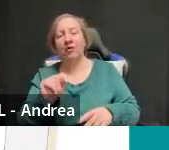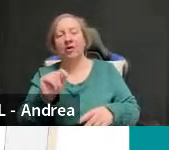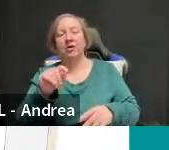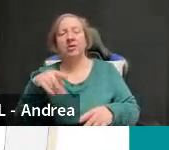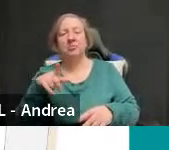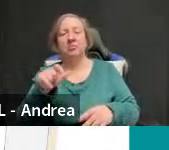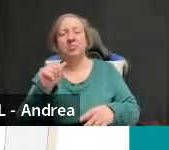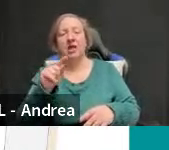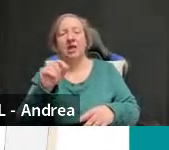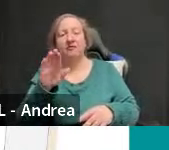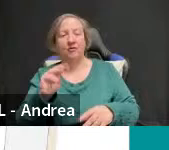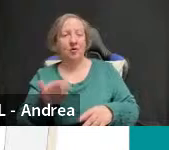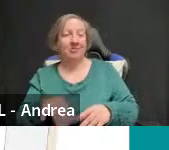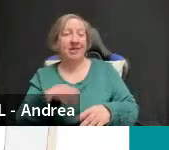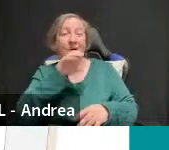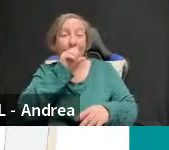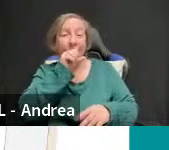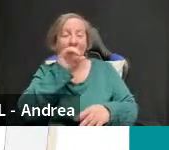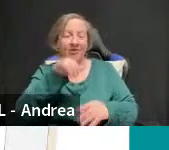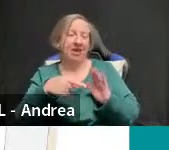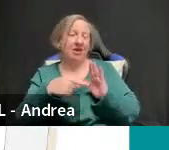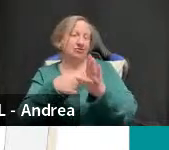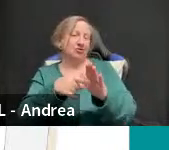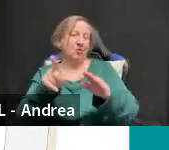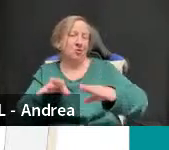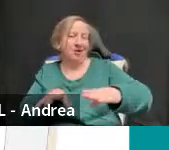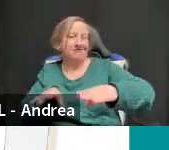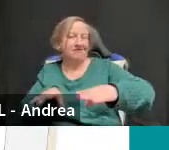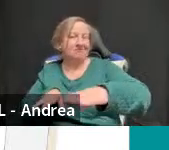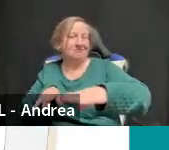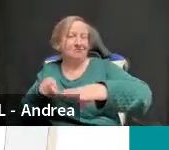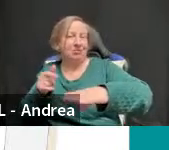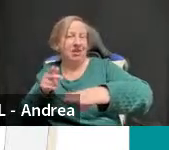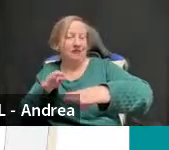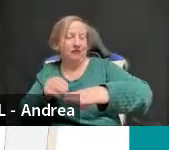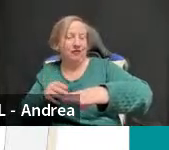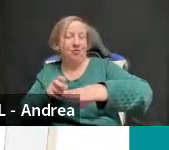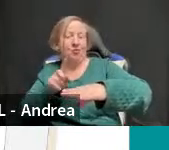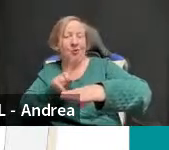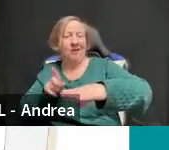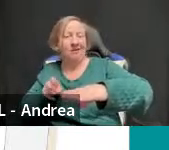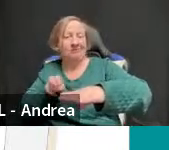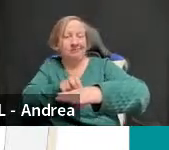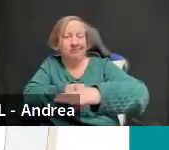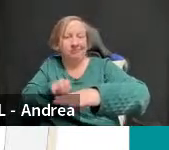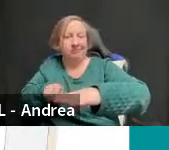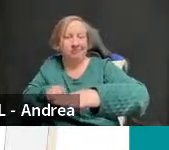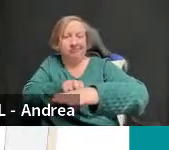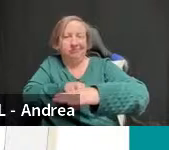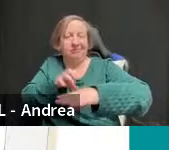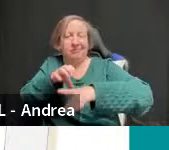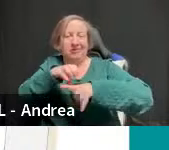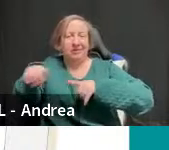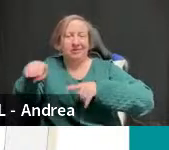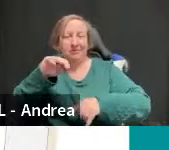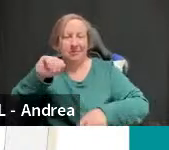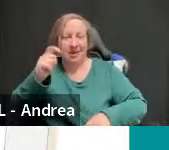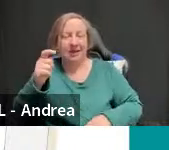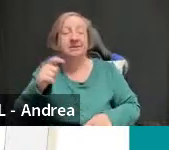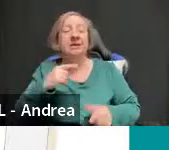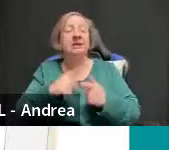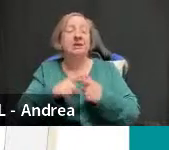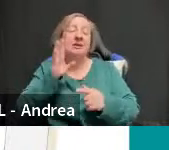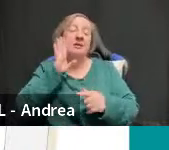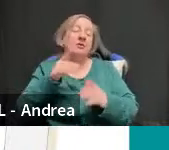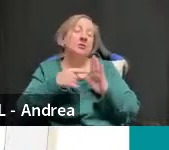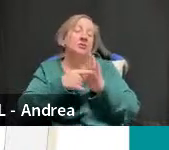orange is platform. So this is the platform level, and the next slide, when we get to it, will be down the user level for